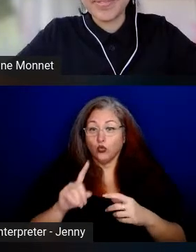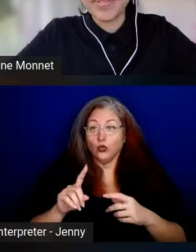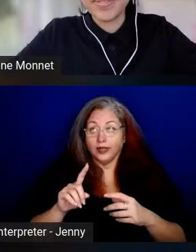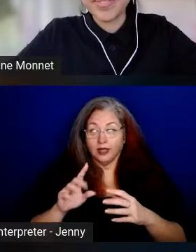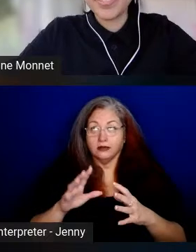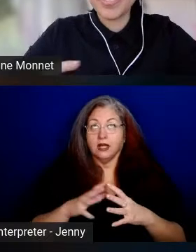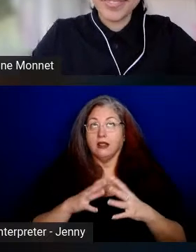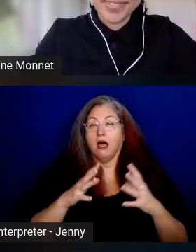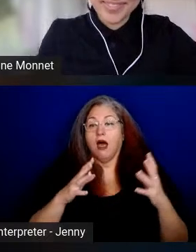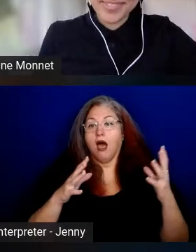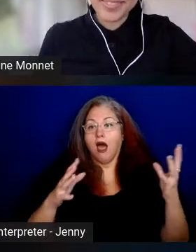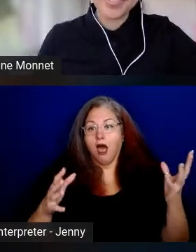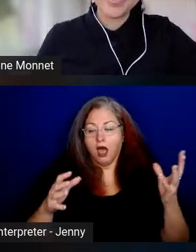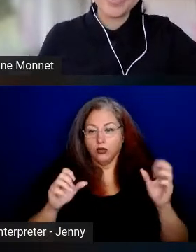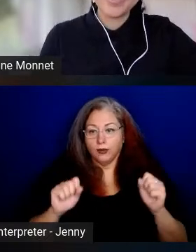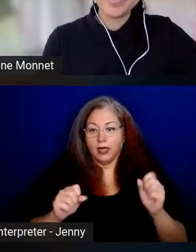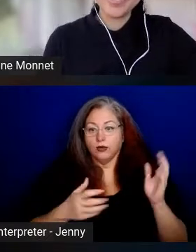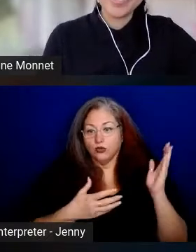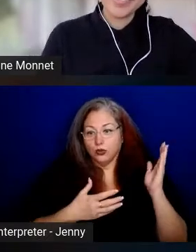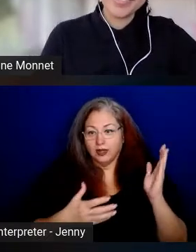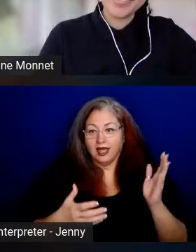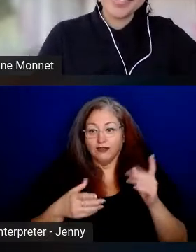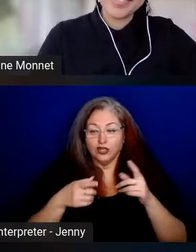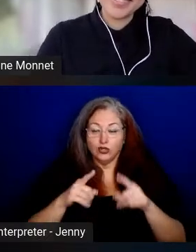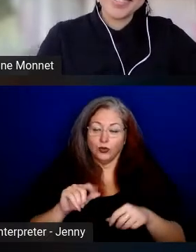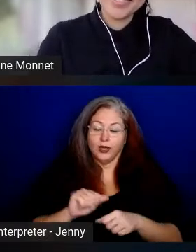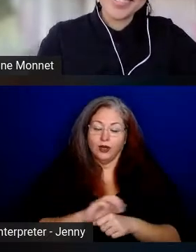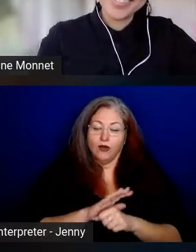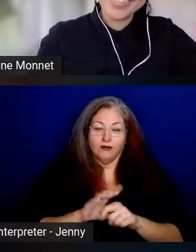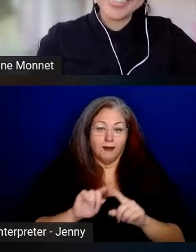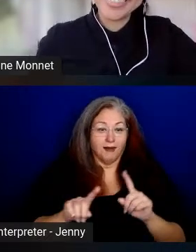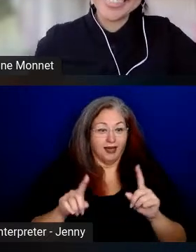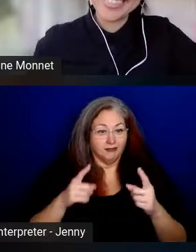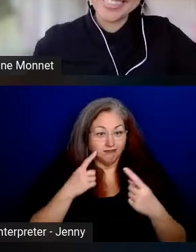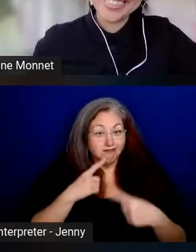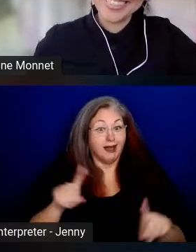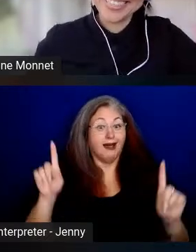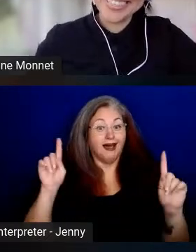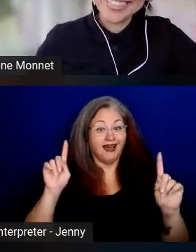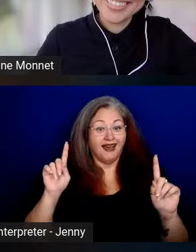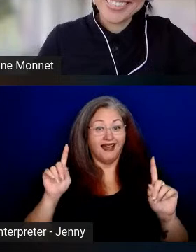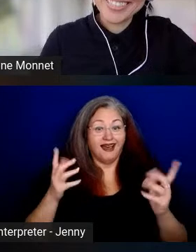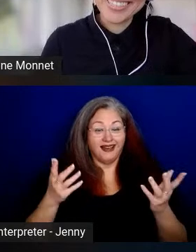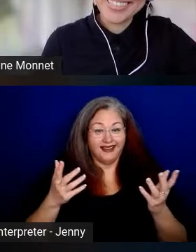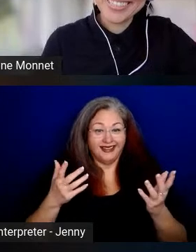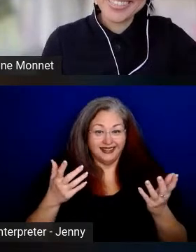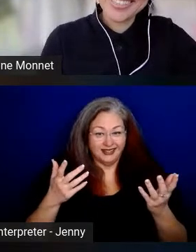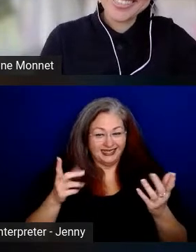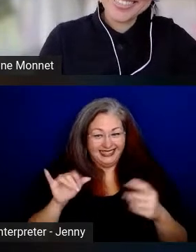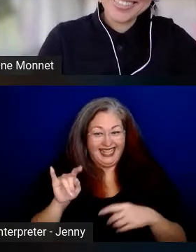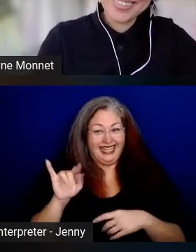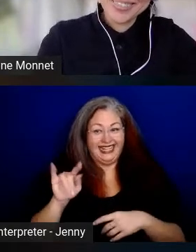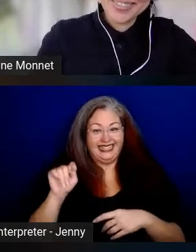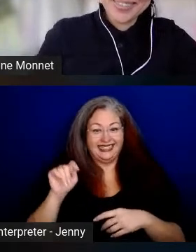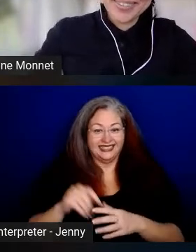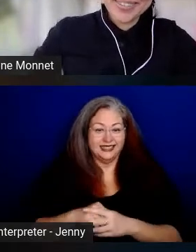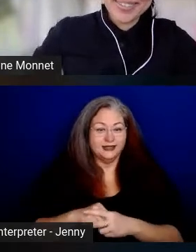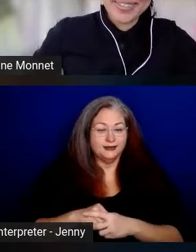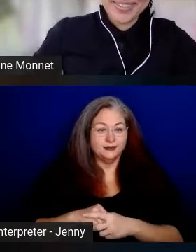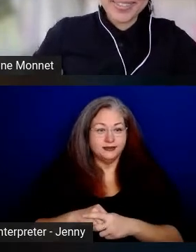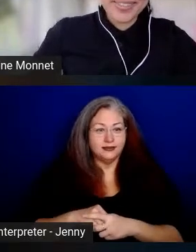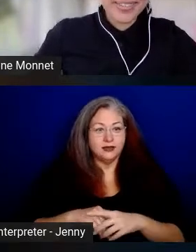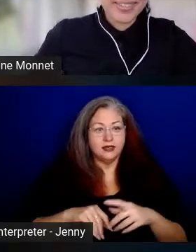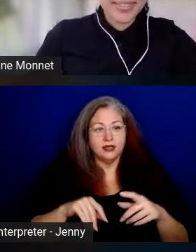it was a lot to deliver all of it in COVID, but we did it. You did. So I think that,